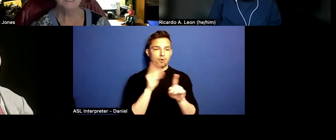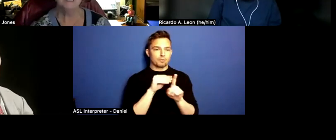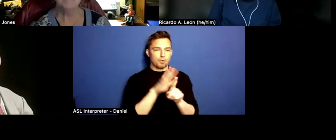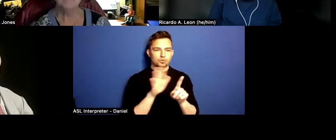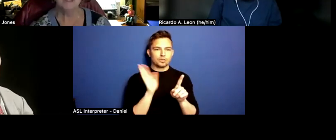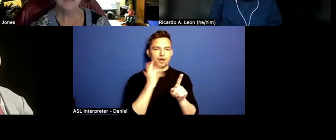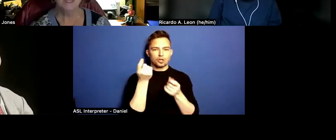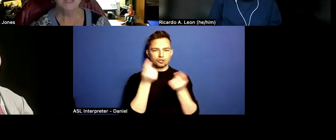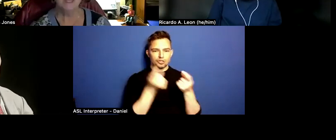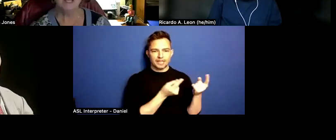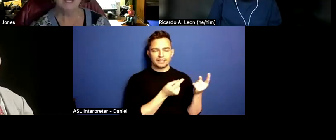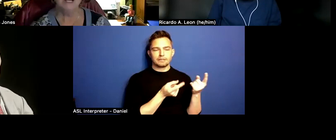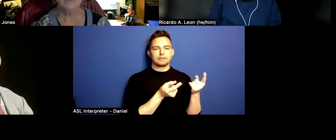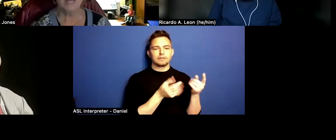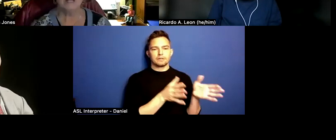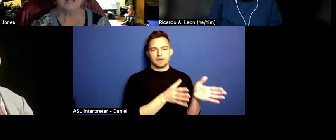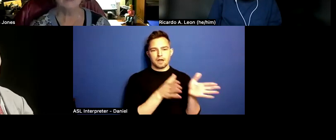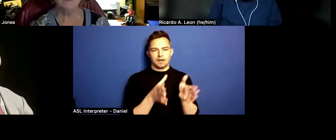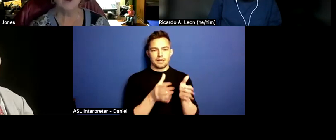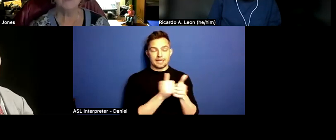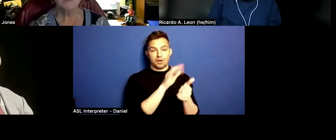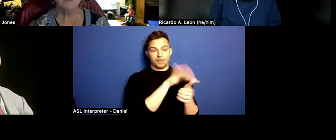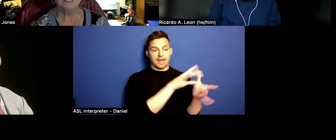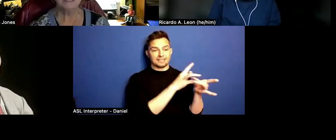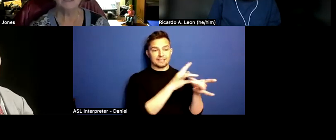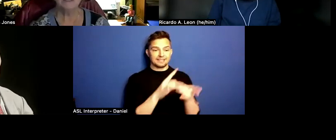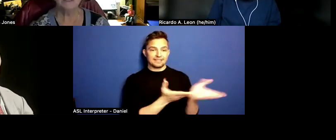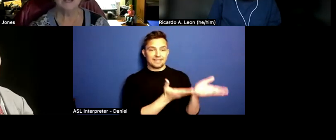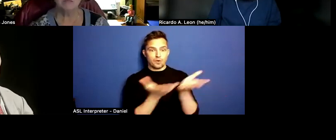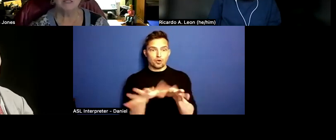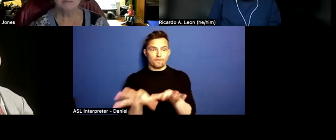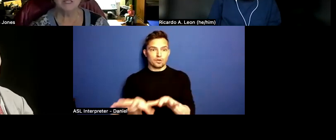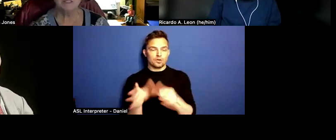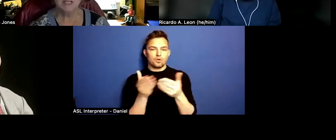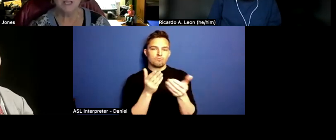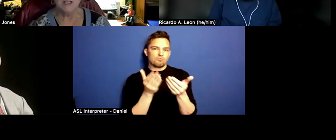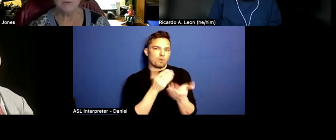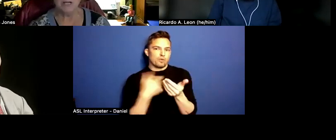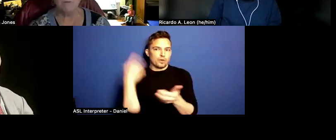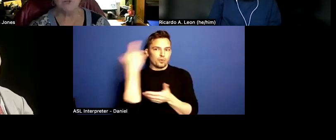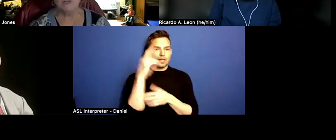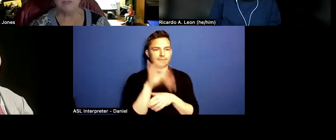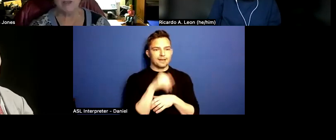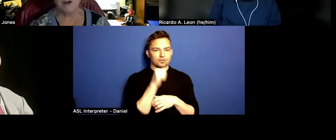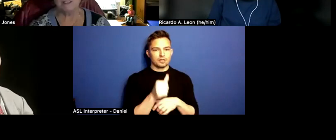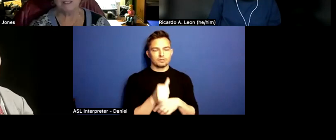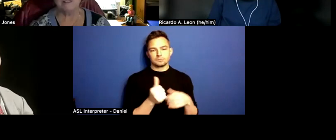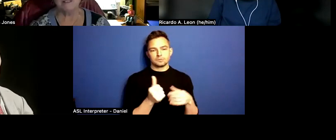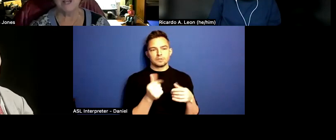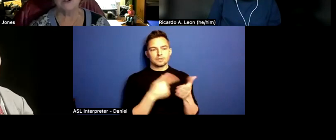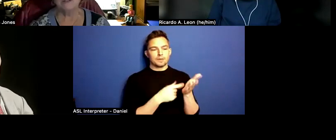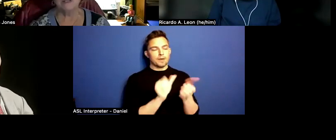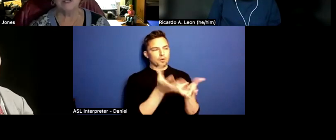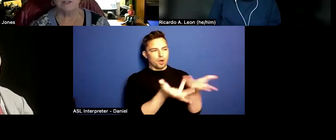understanding, and then how that carries over, whether we realize it does or not. I mean, sometimes when I'm working with architects